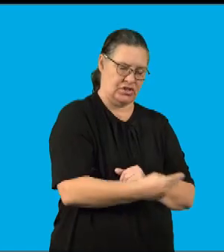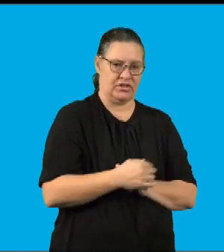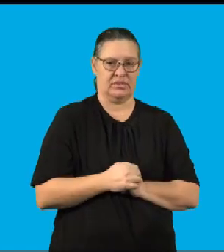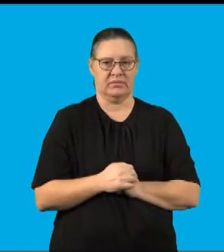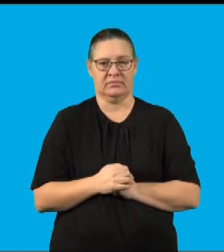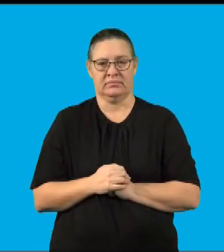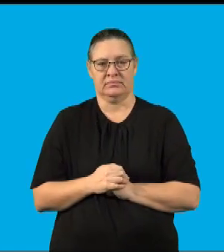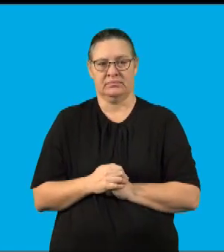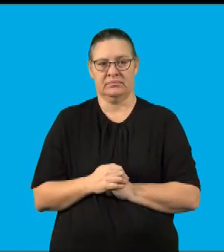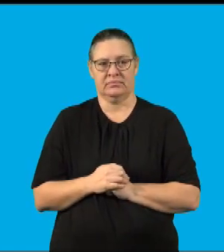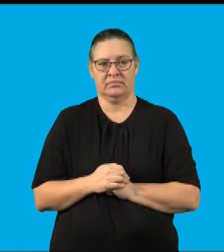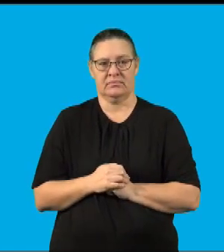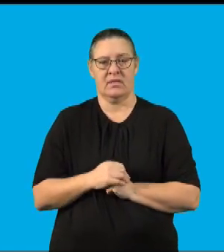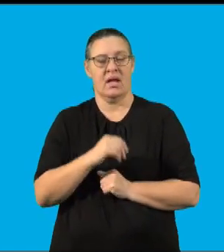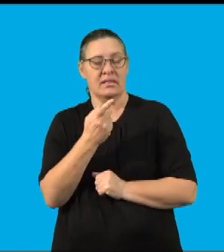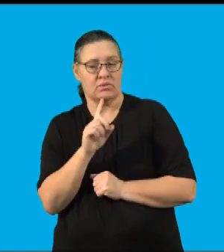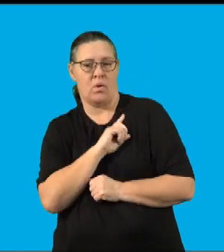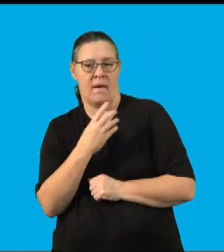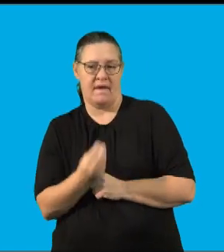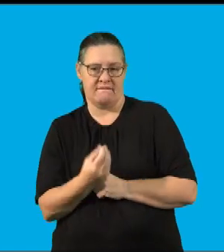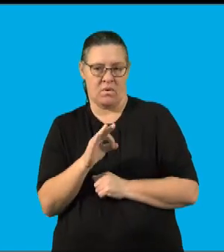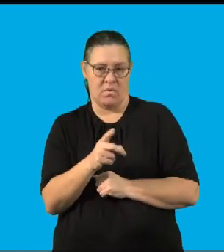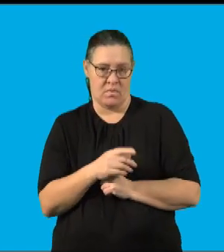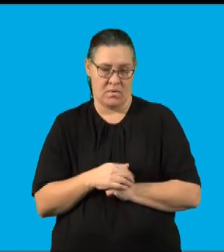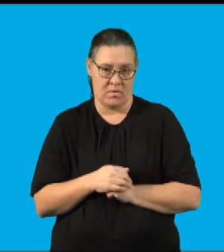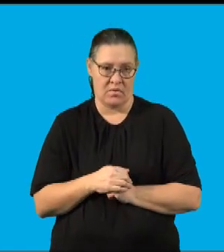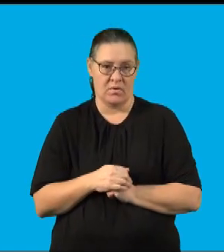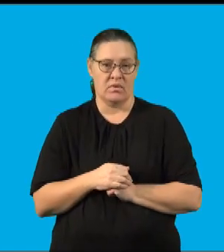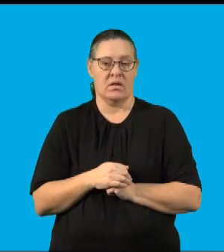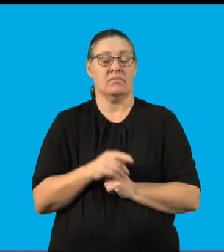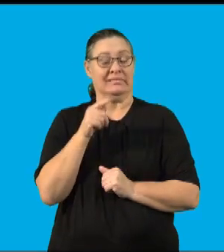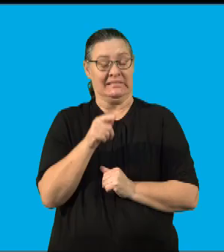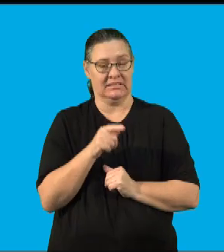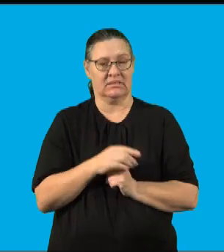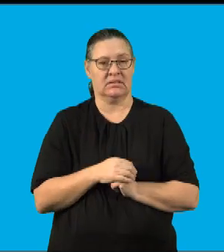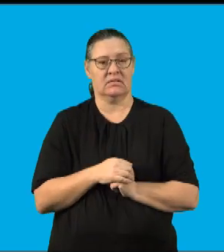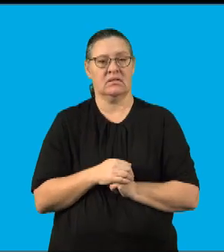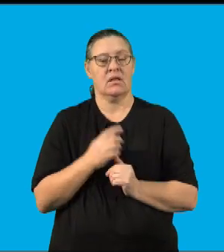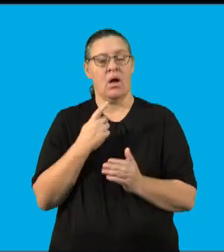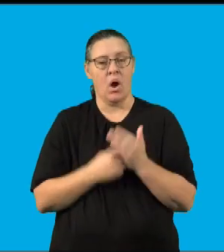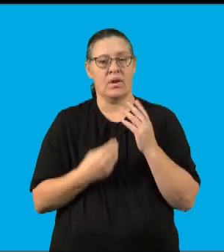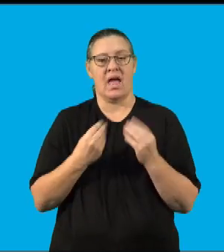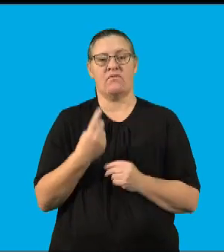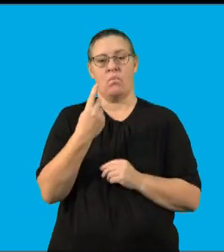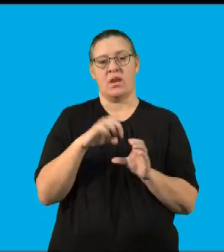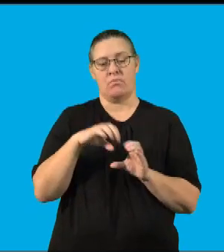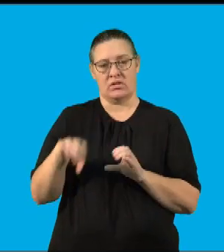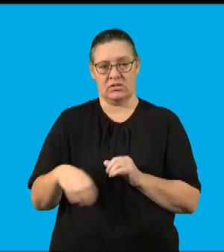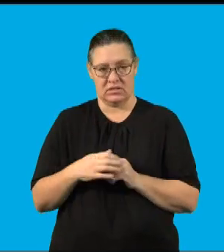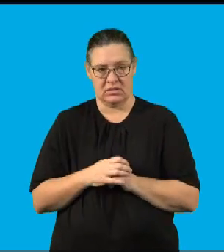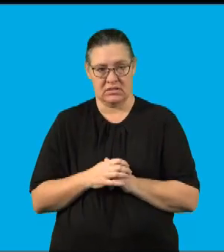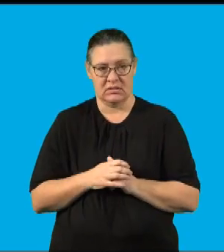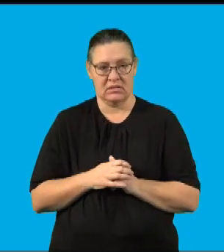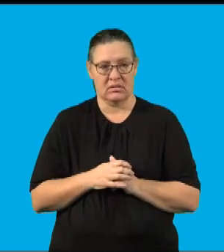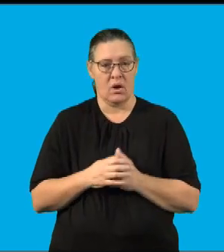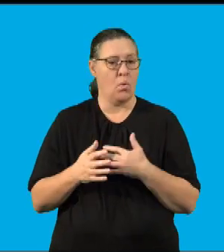3 hydrogens, 1, 2, and 3. So that's what we have for that. Now, this one here only has 1